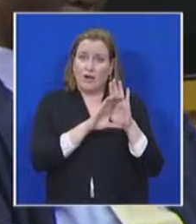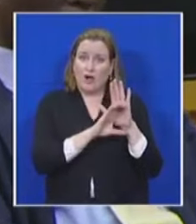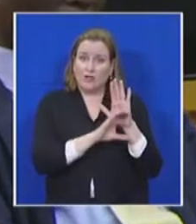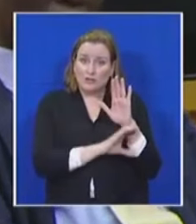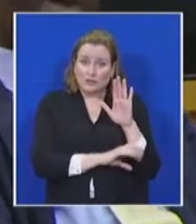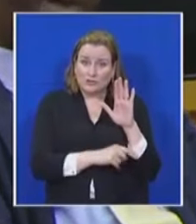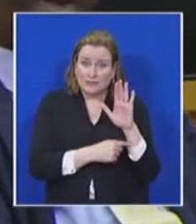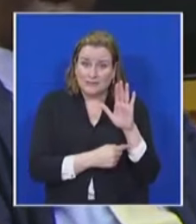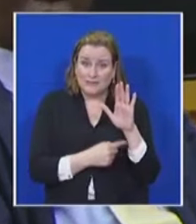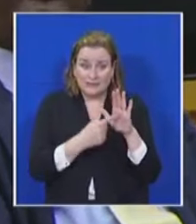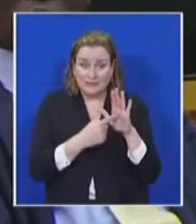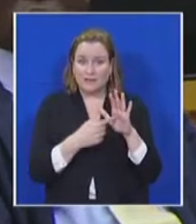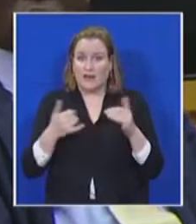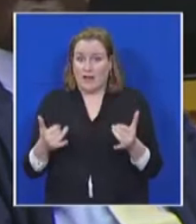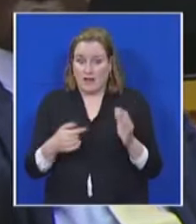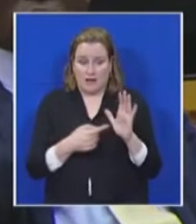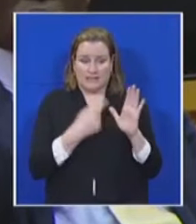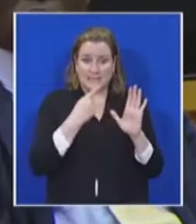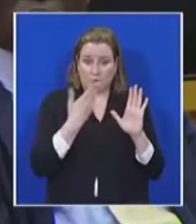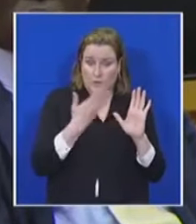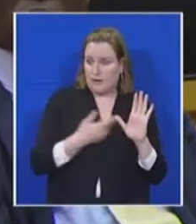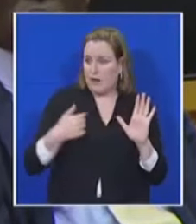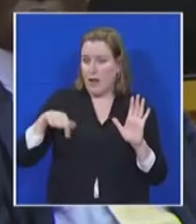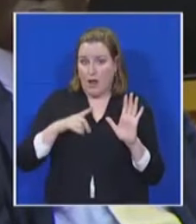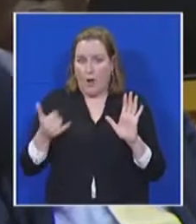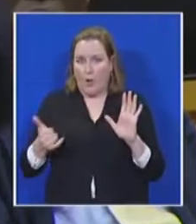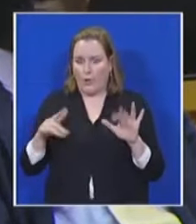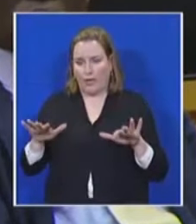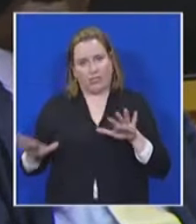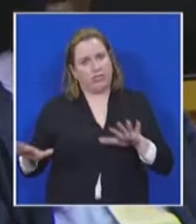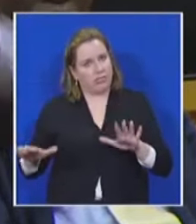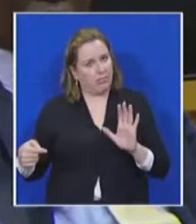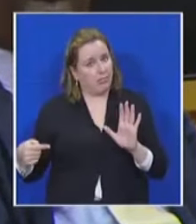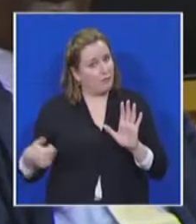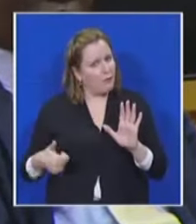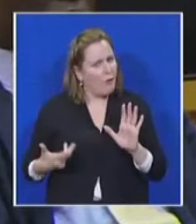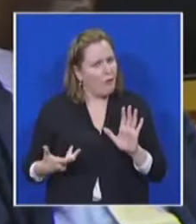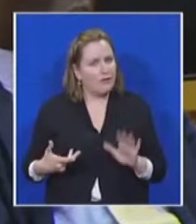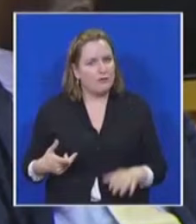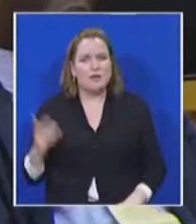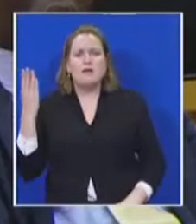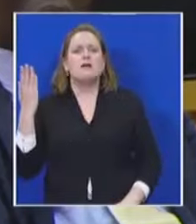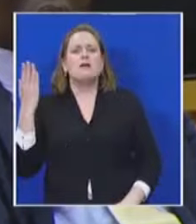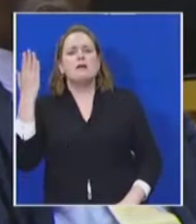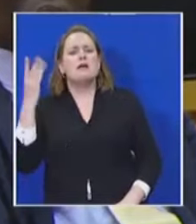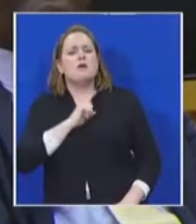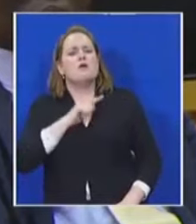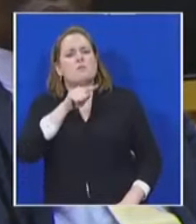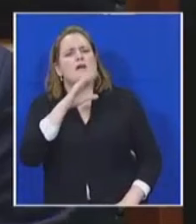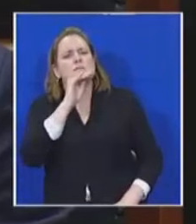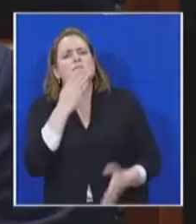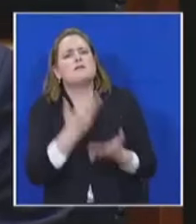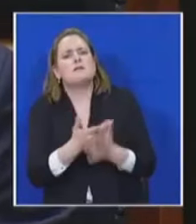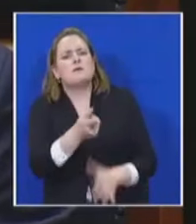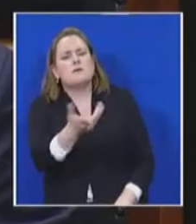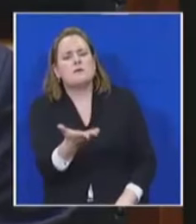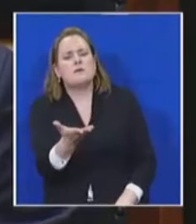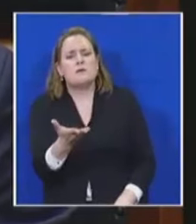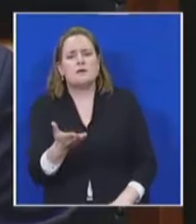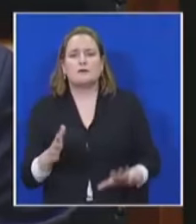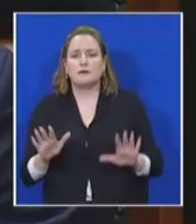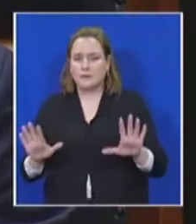on dangerous ground at the moment. No, Honorable Chair, honorable Speaker, members, why no, is he speaking? No. Honorable members, can